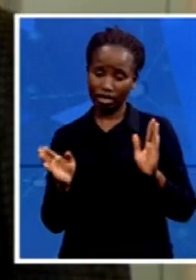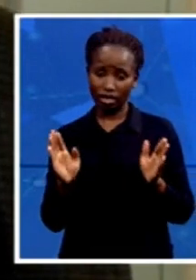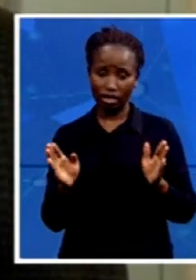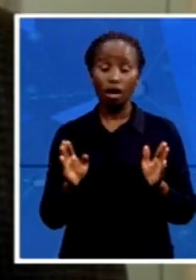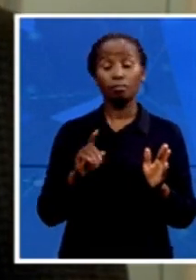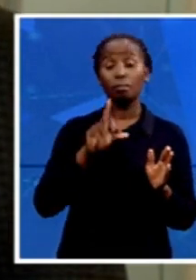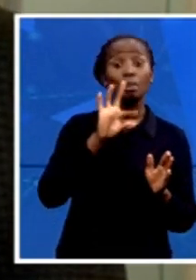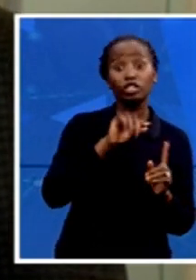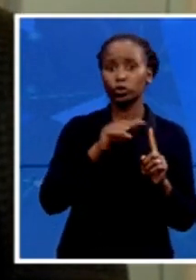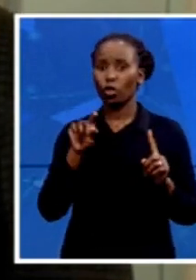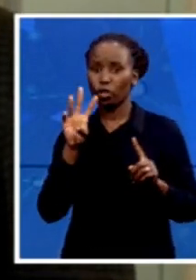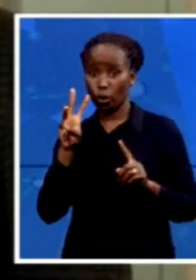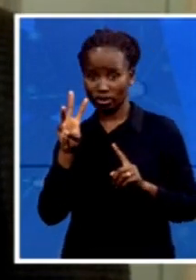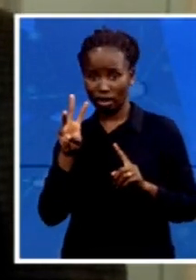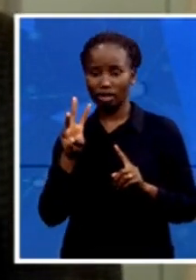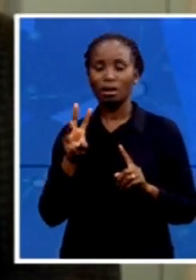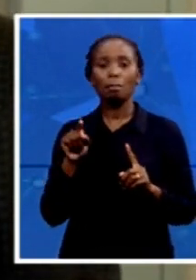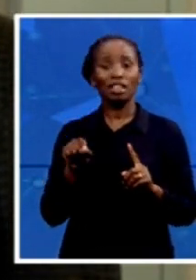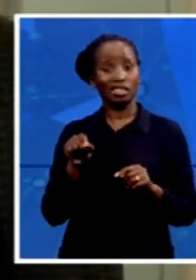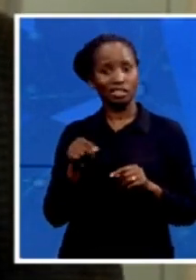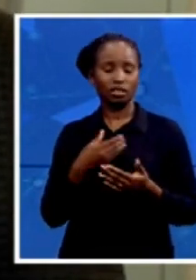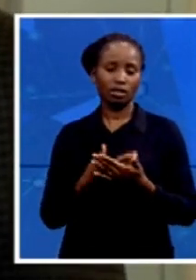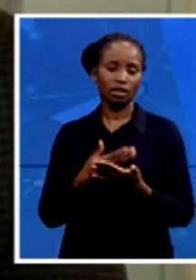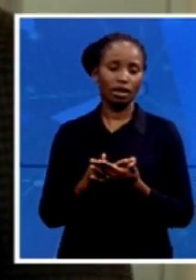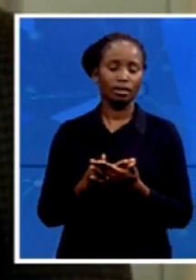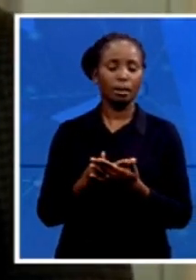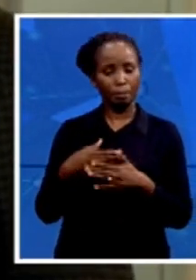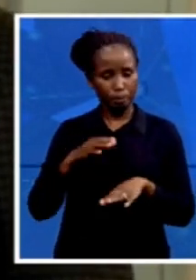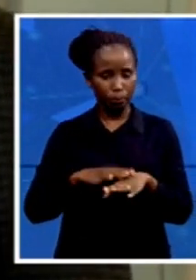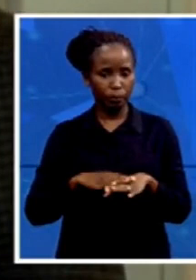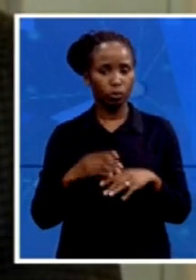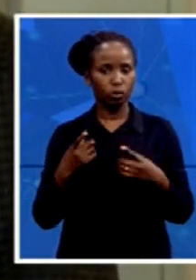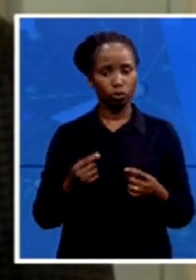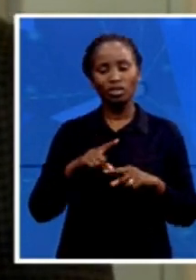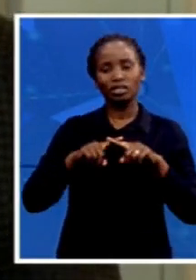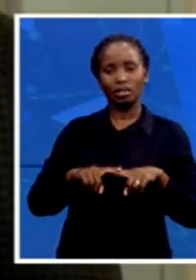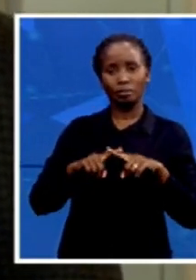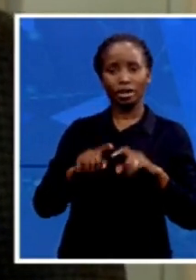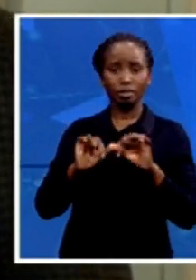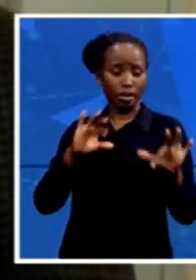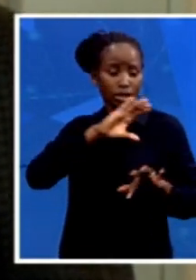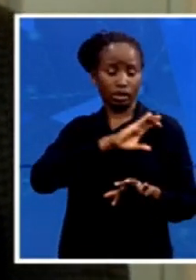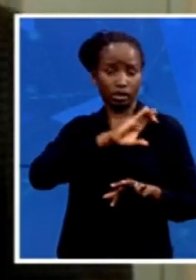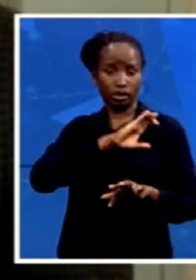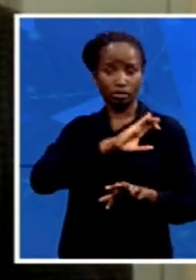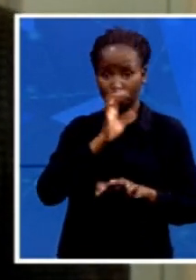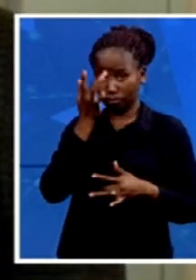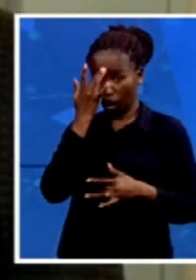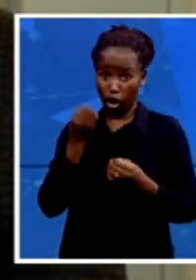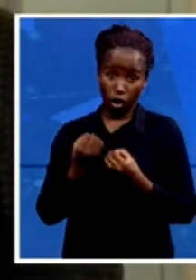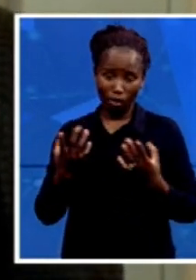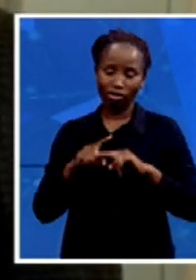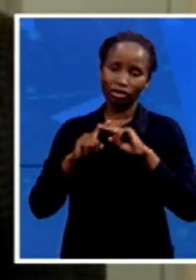extend the volume of cases we do and offering service to our patient. And obviously